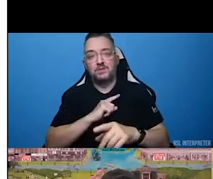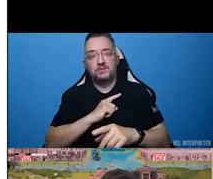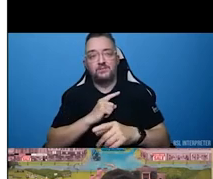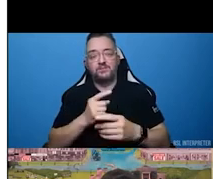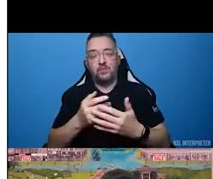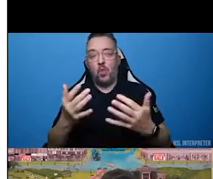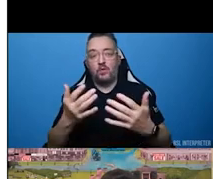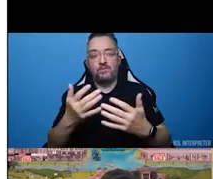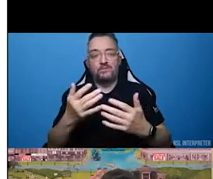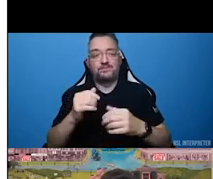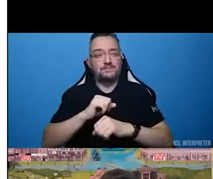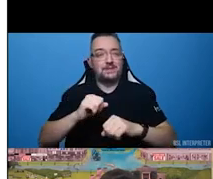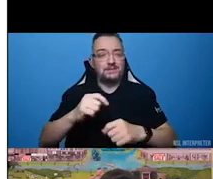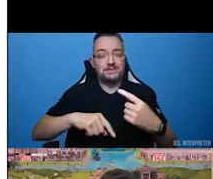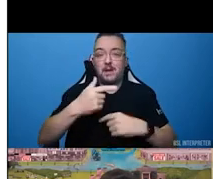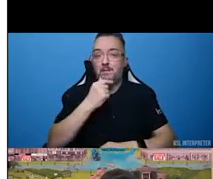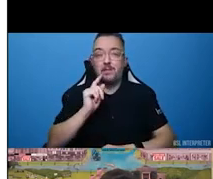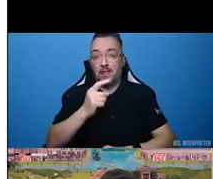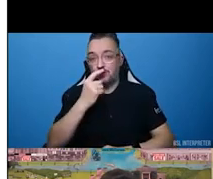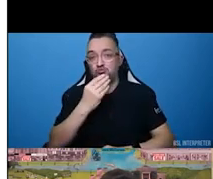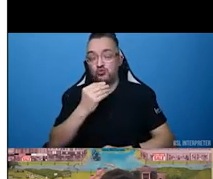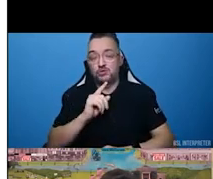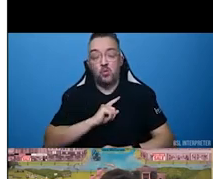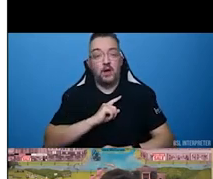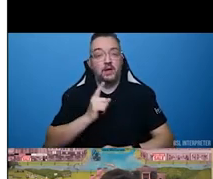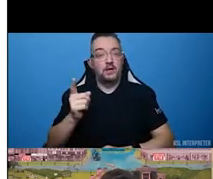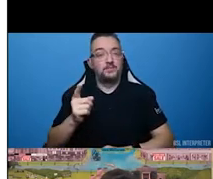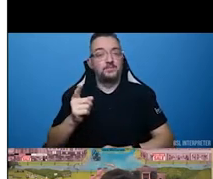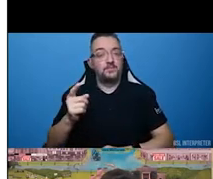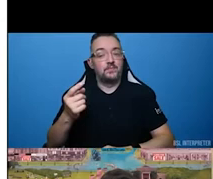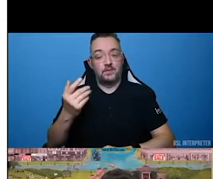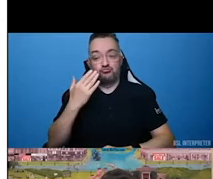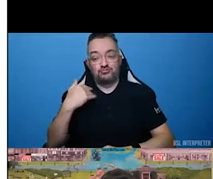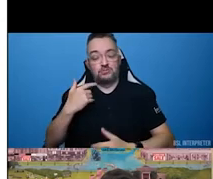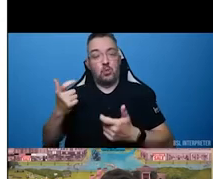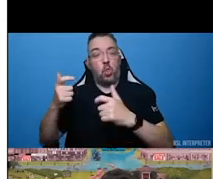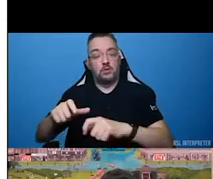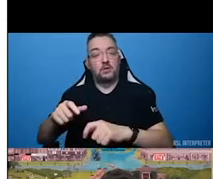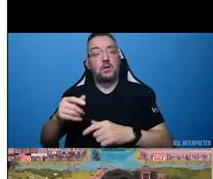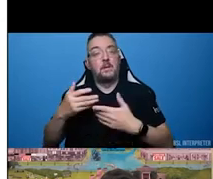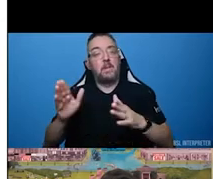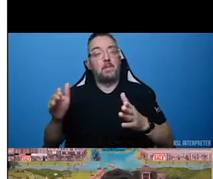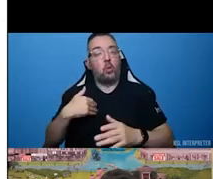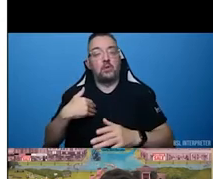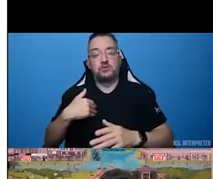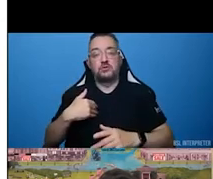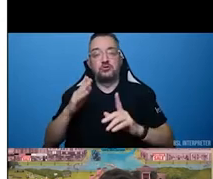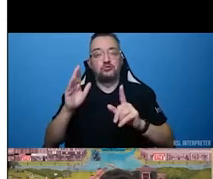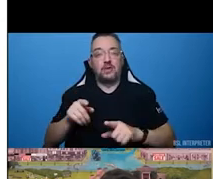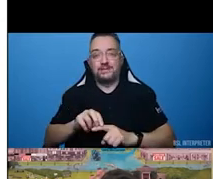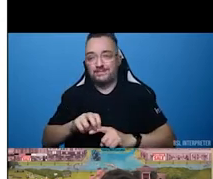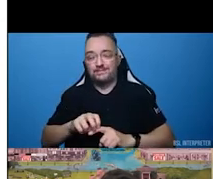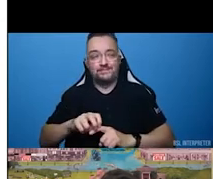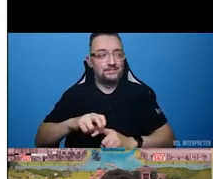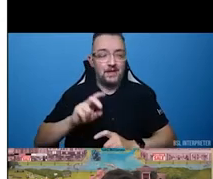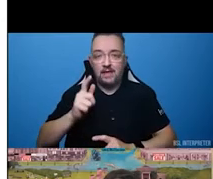we can actually use, as we saw during the recent lockdowns when, you know, the closure of public toilets meant that you couldn't really stray too far from your home.